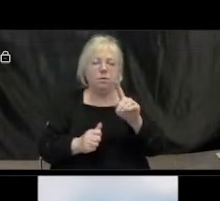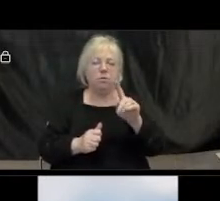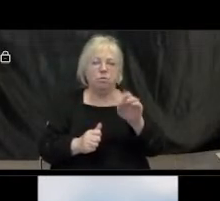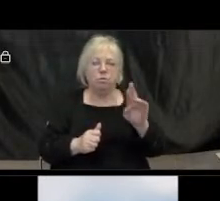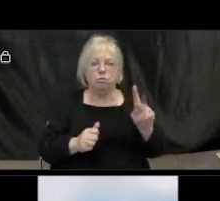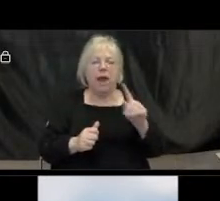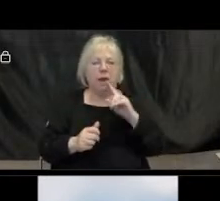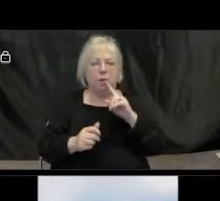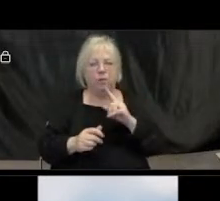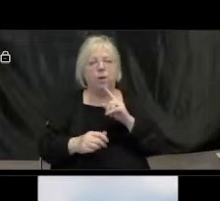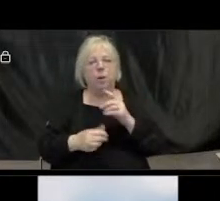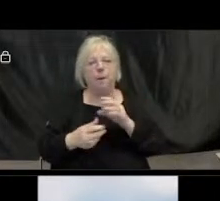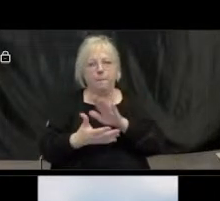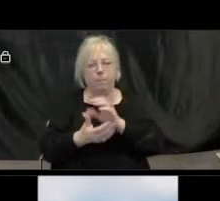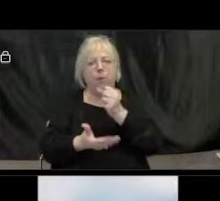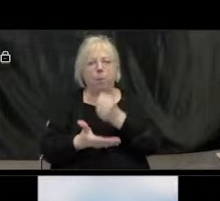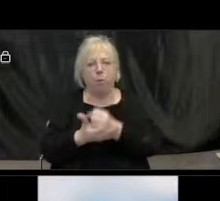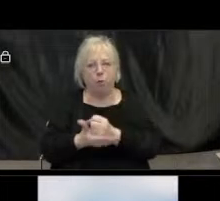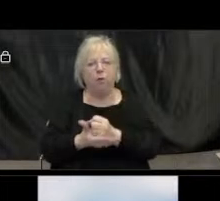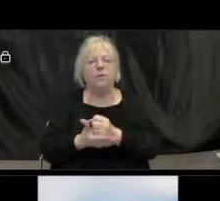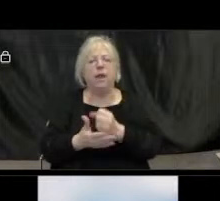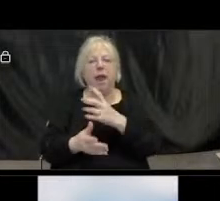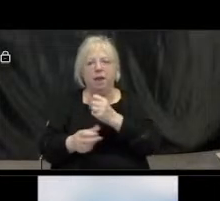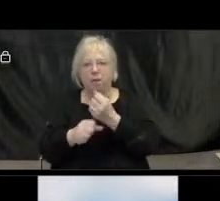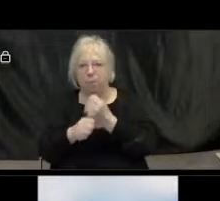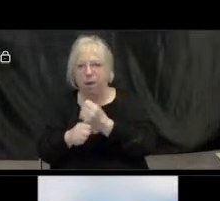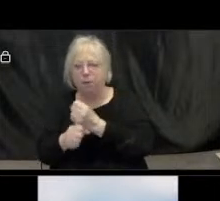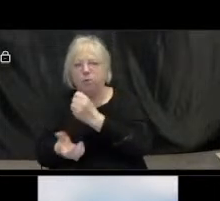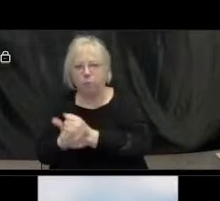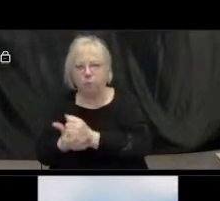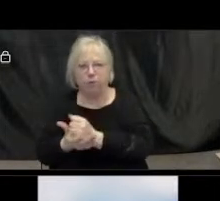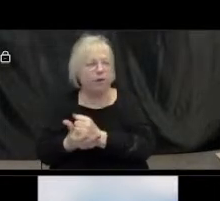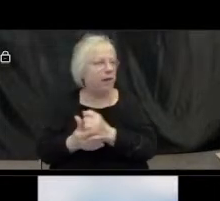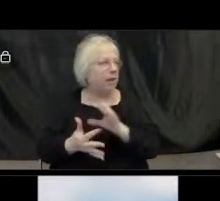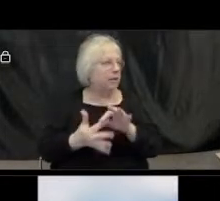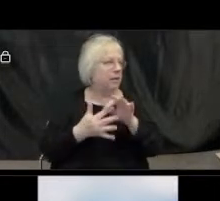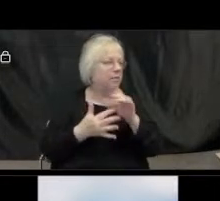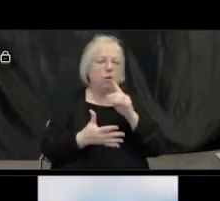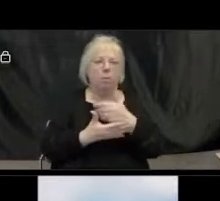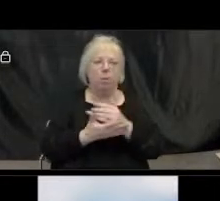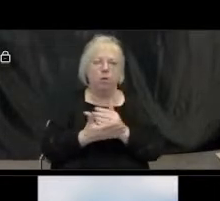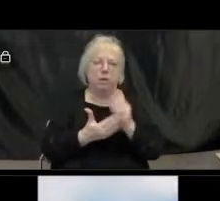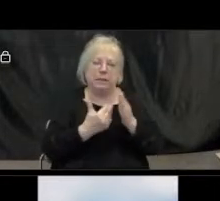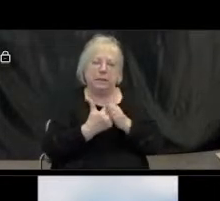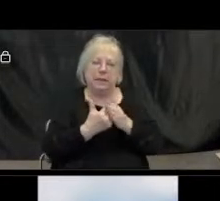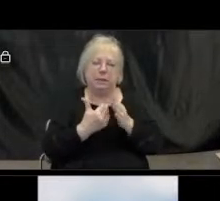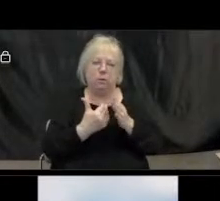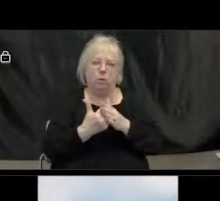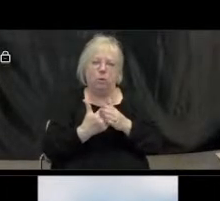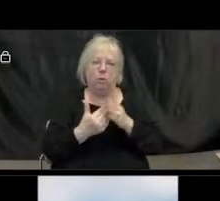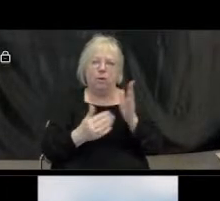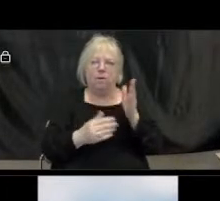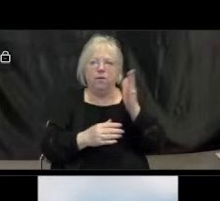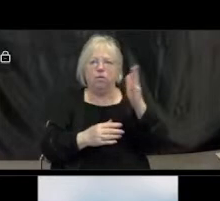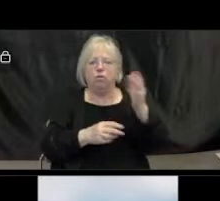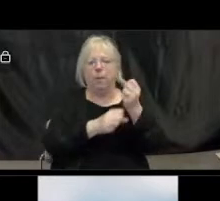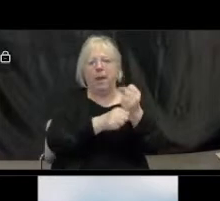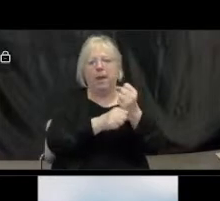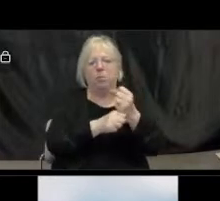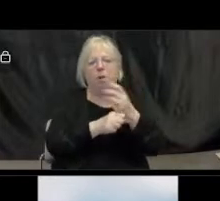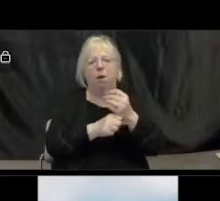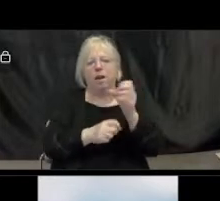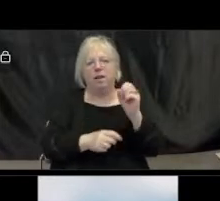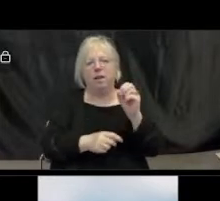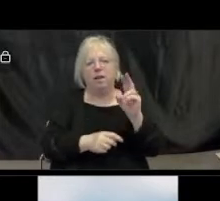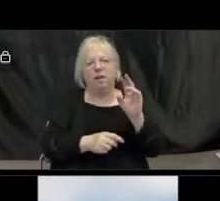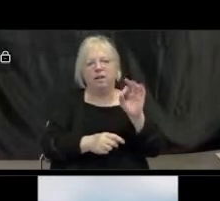when the ball field was approved, except for a portion next to the future baseball and softball